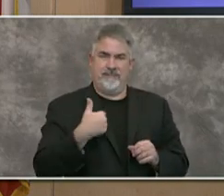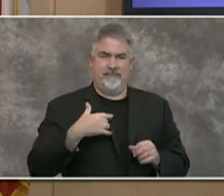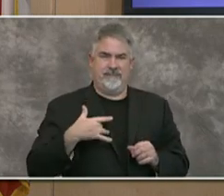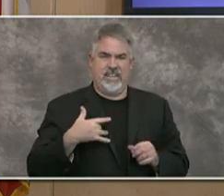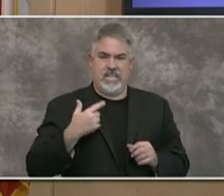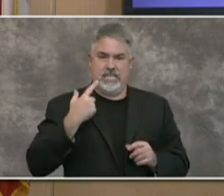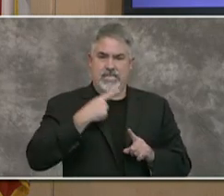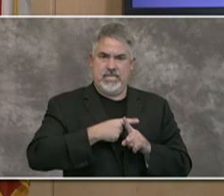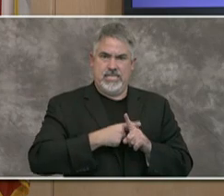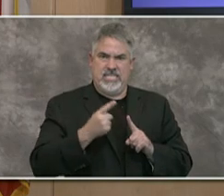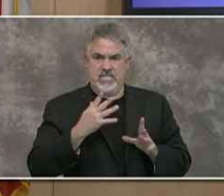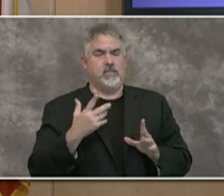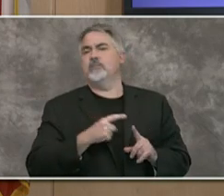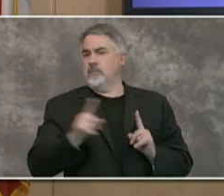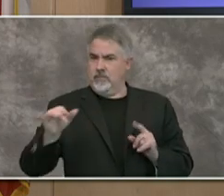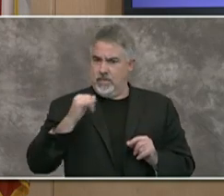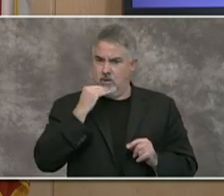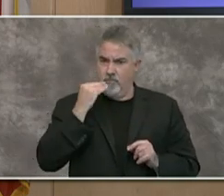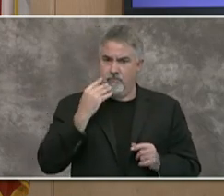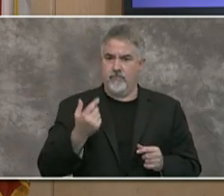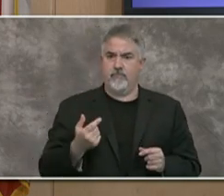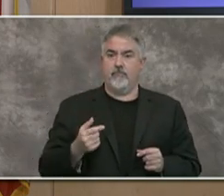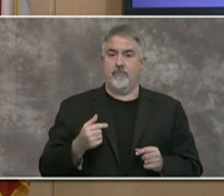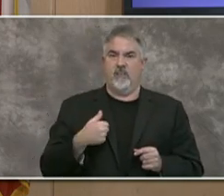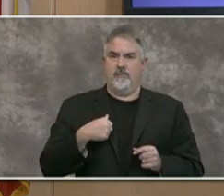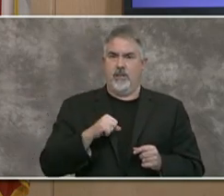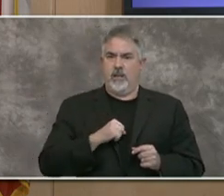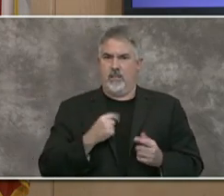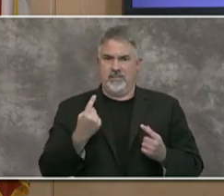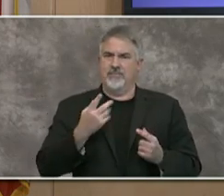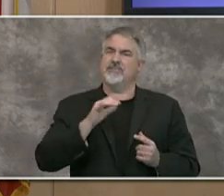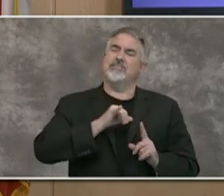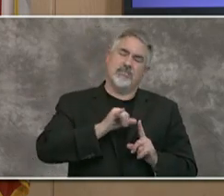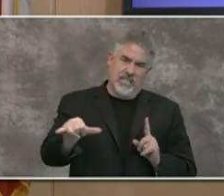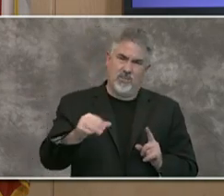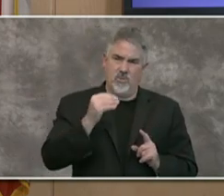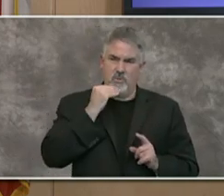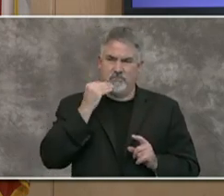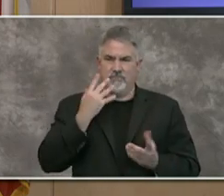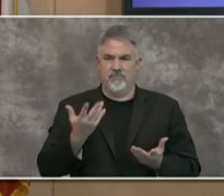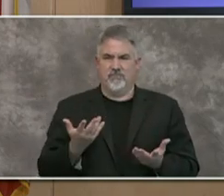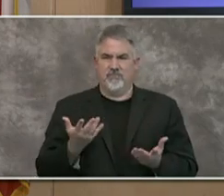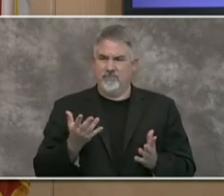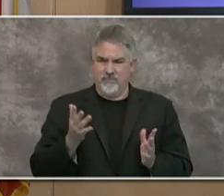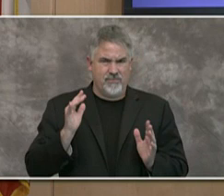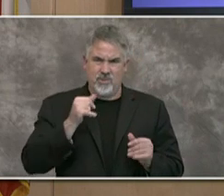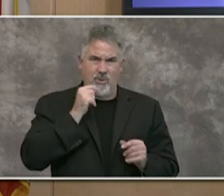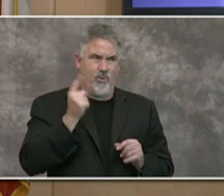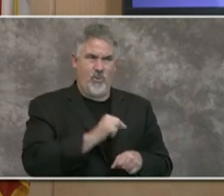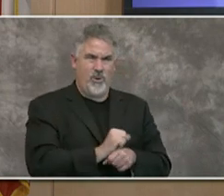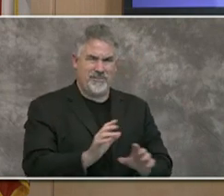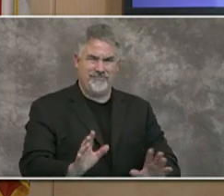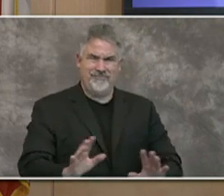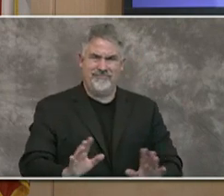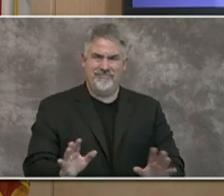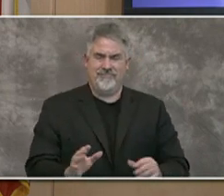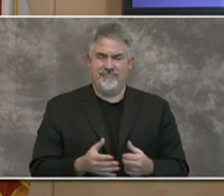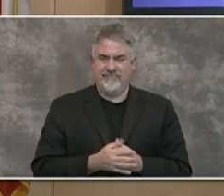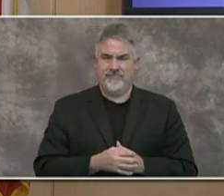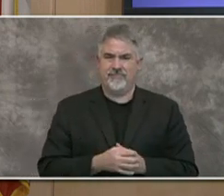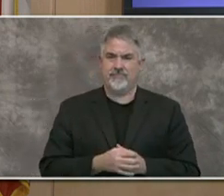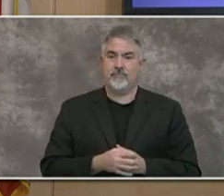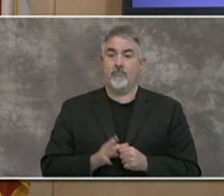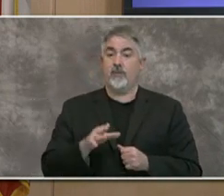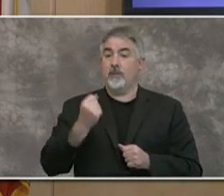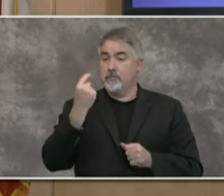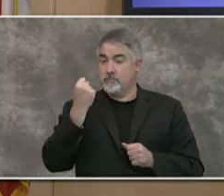day, and if any signs and symptoms occur, that they should exit immediately and stay at home. So there's